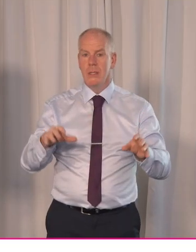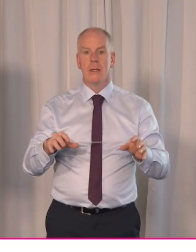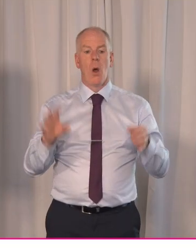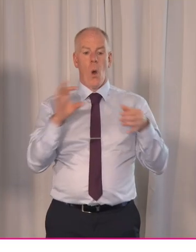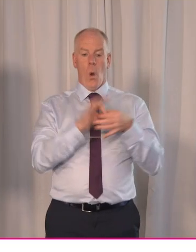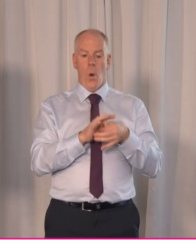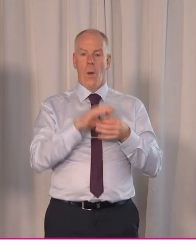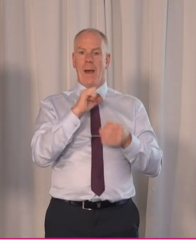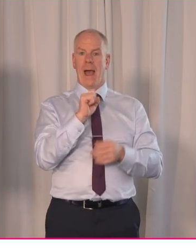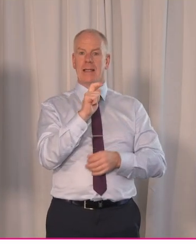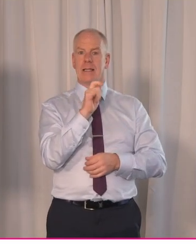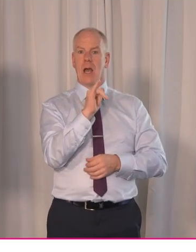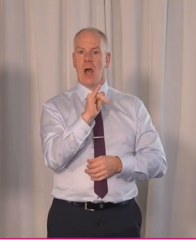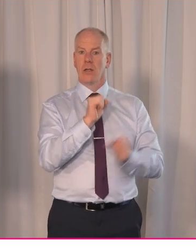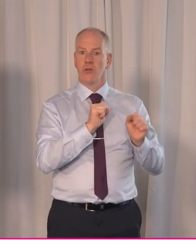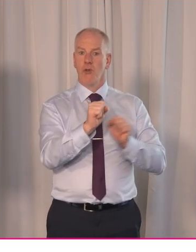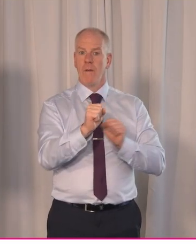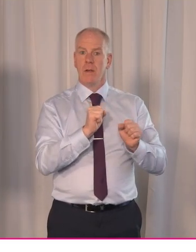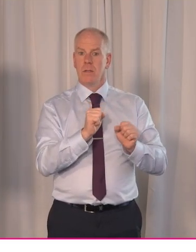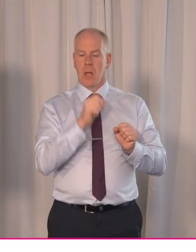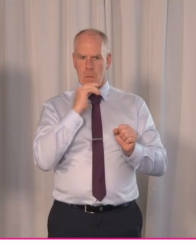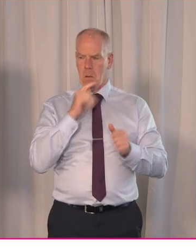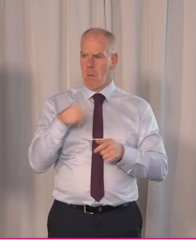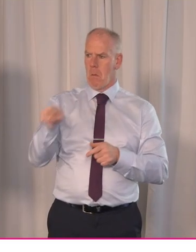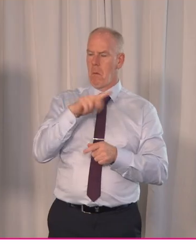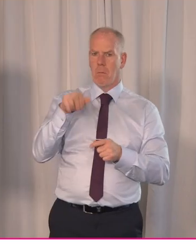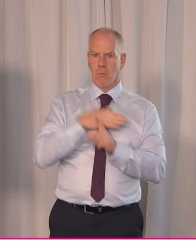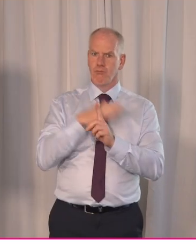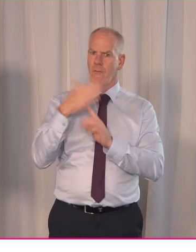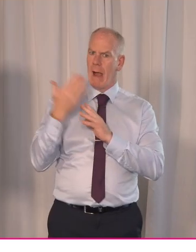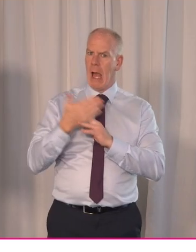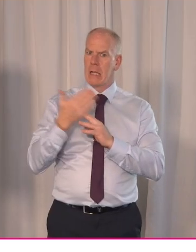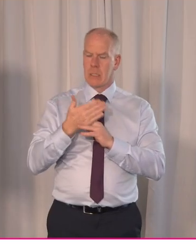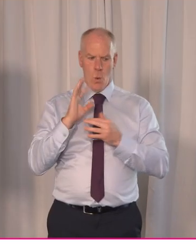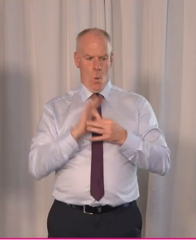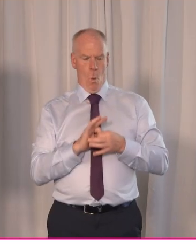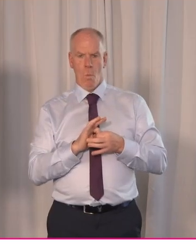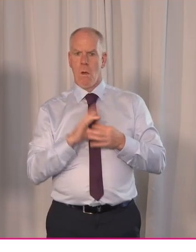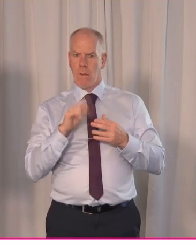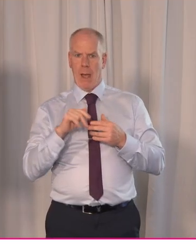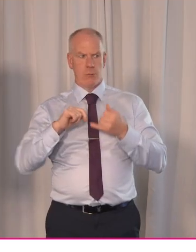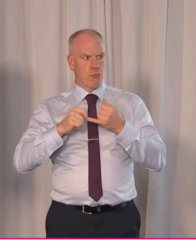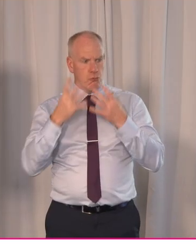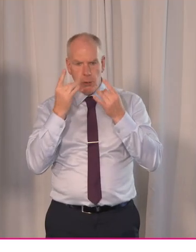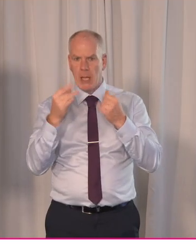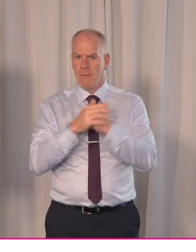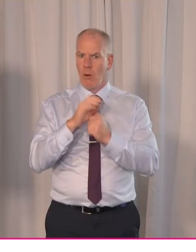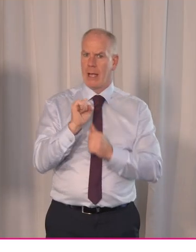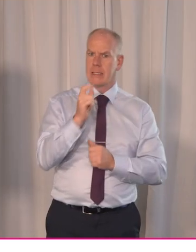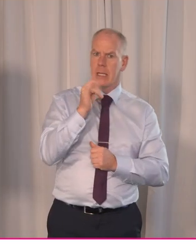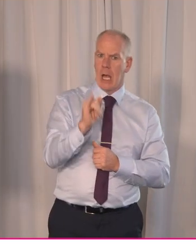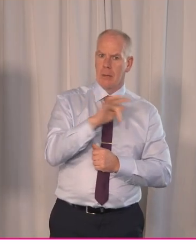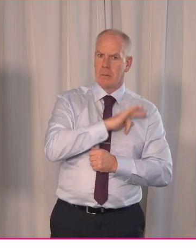STI testing service. So that's very much an enabling and improved access approach to enabling people to test